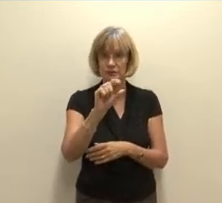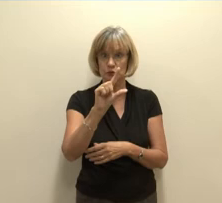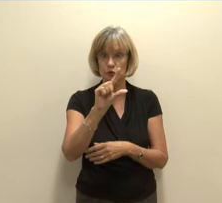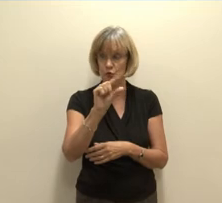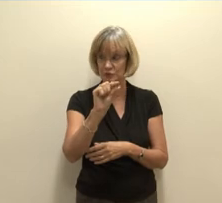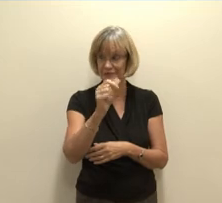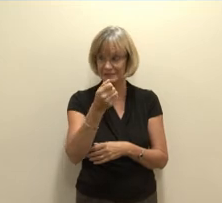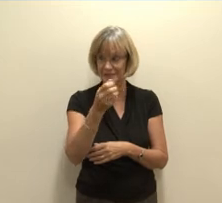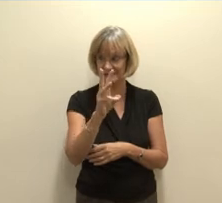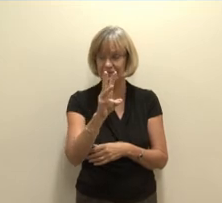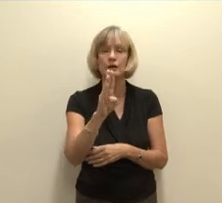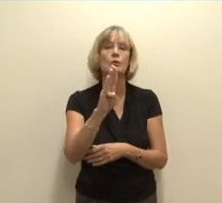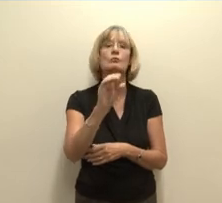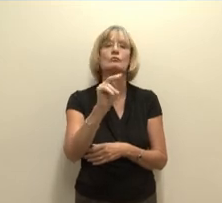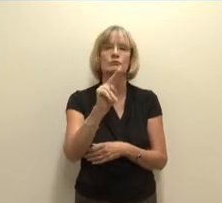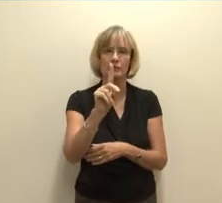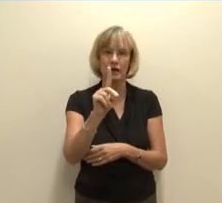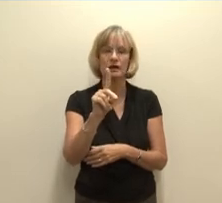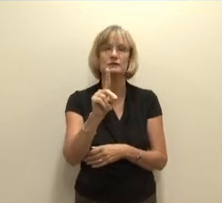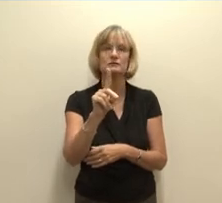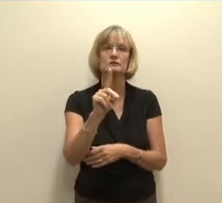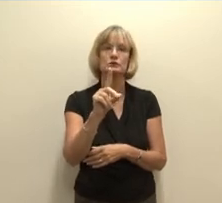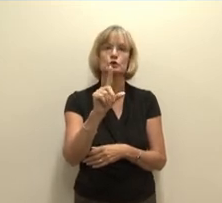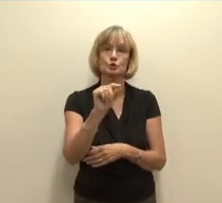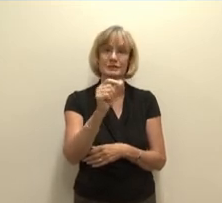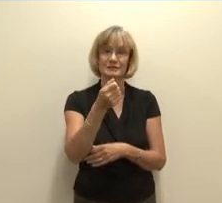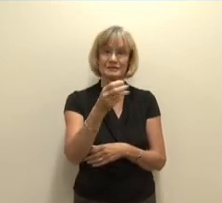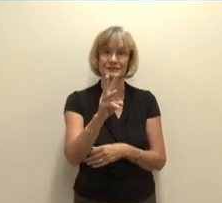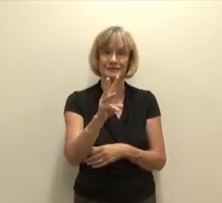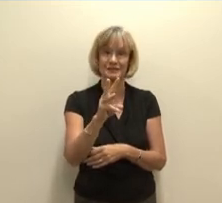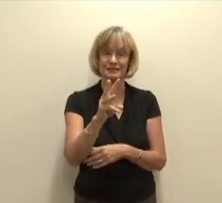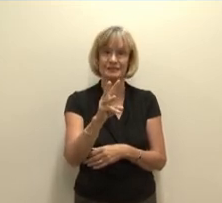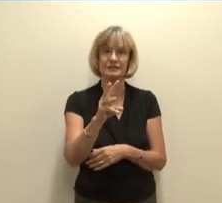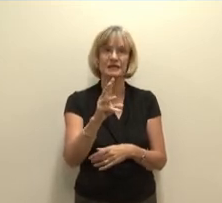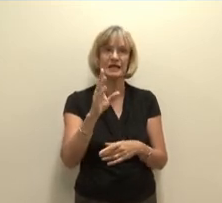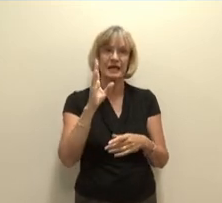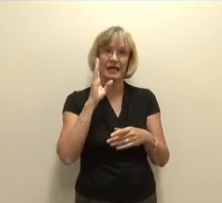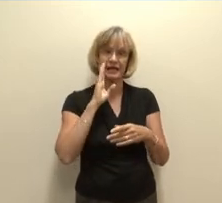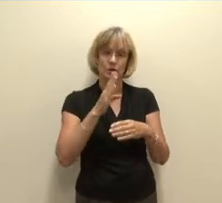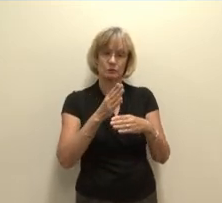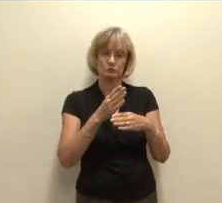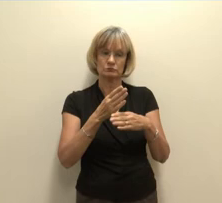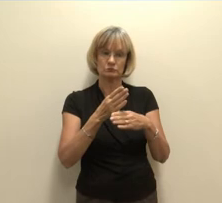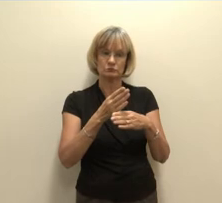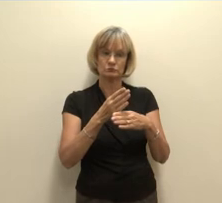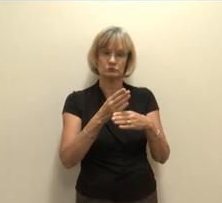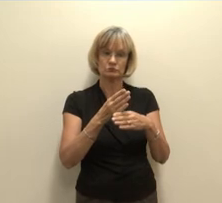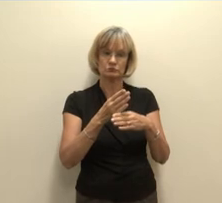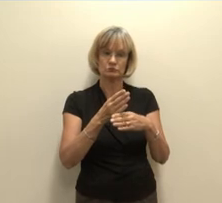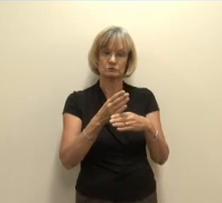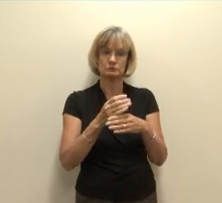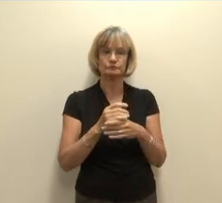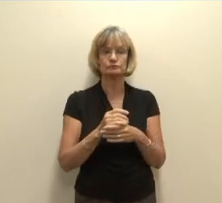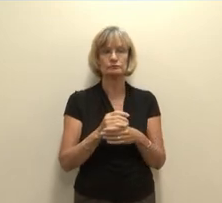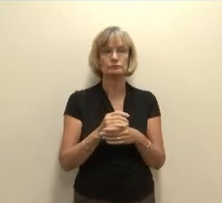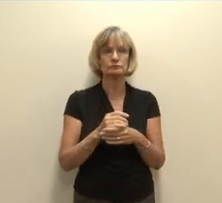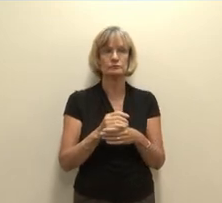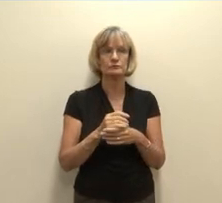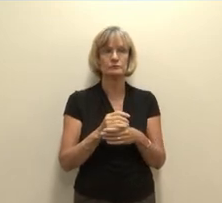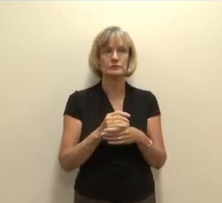2016. And this is maturities that from